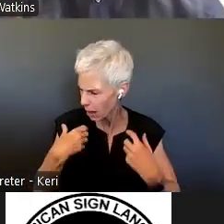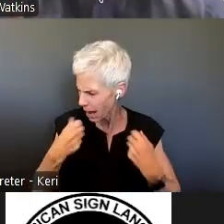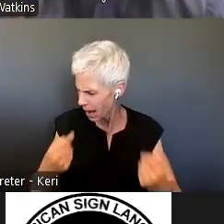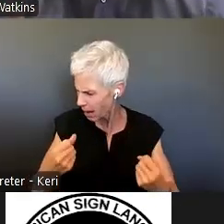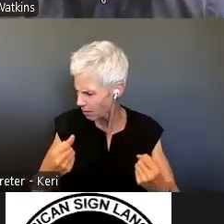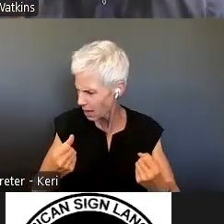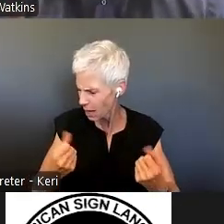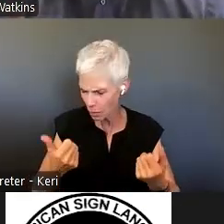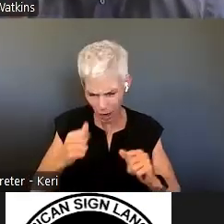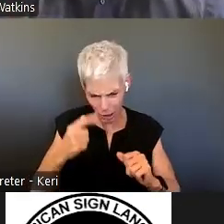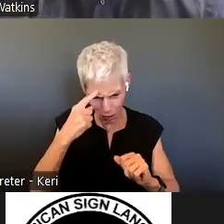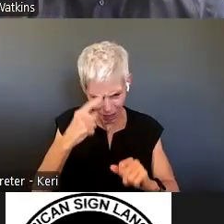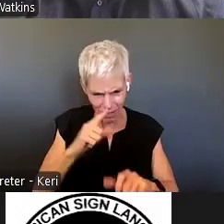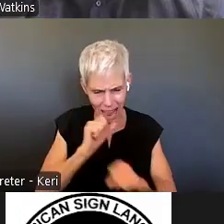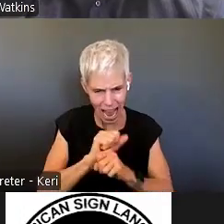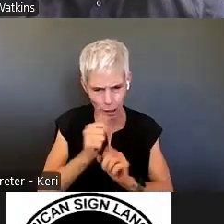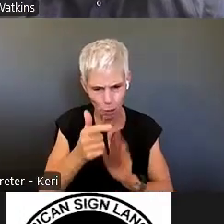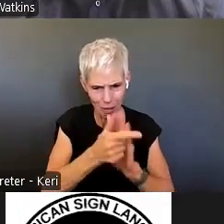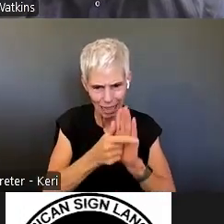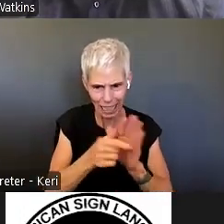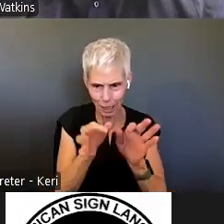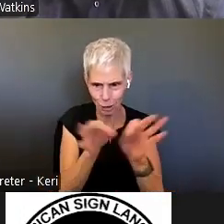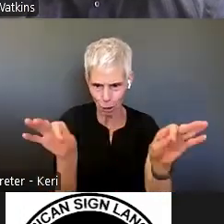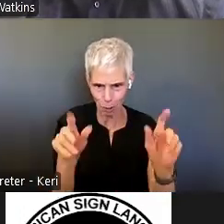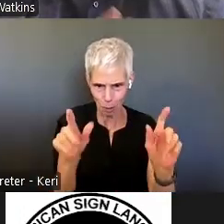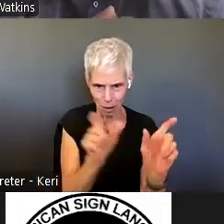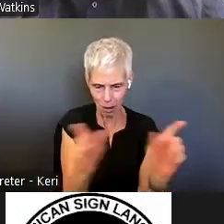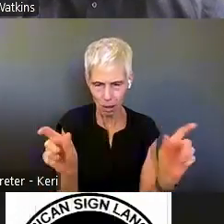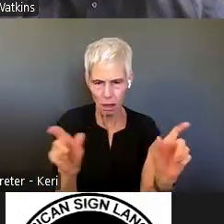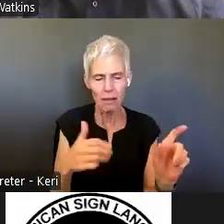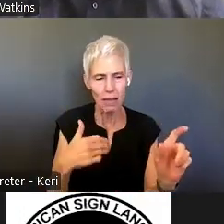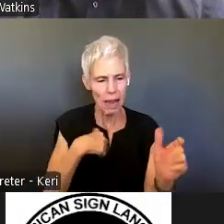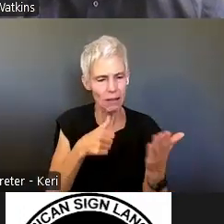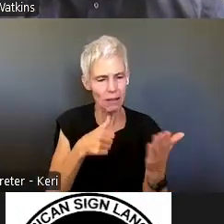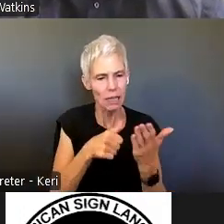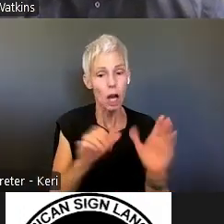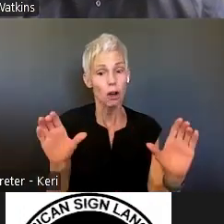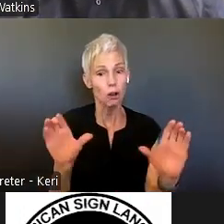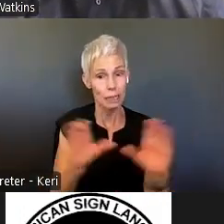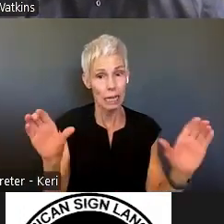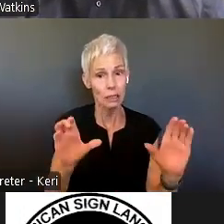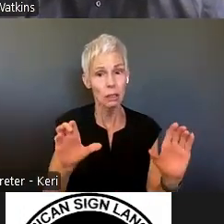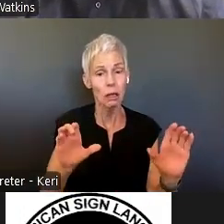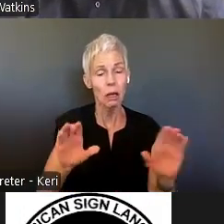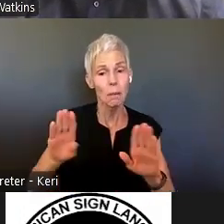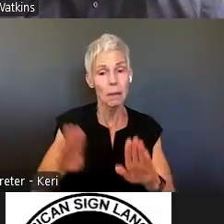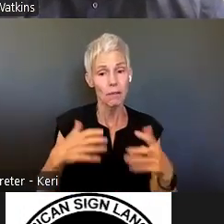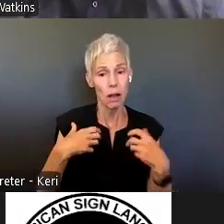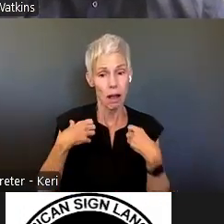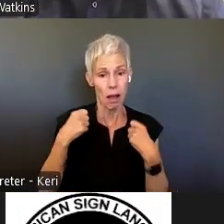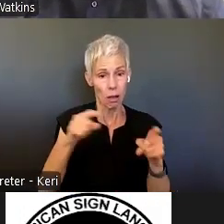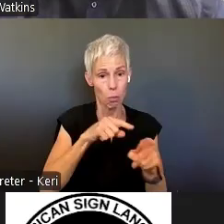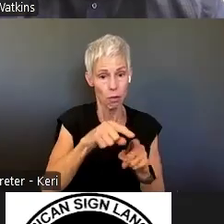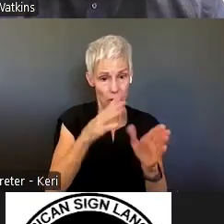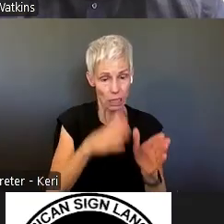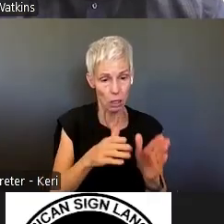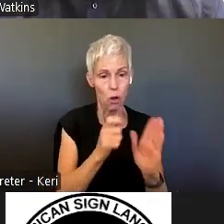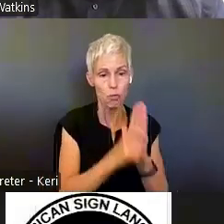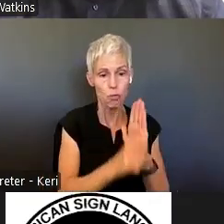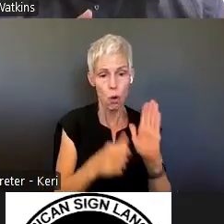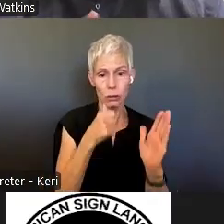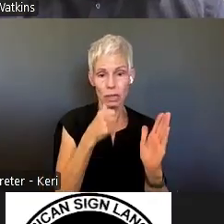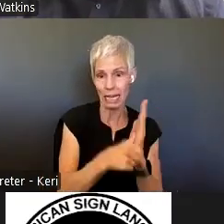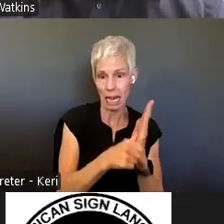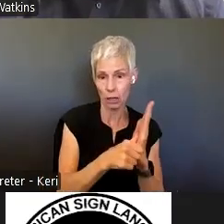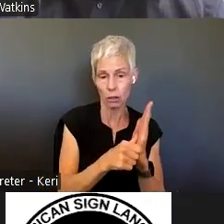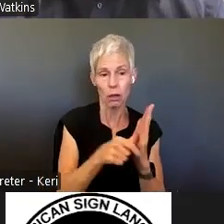legal term. They need to have a letter from a credentialed behavioral health professional who has intimate knowledge